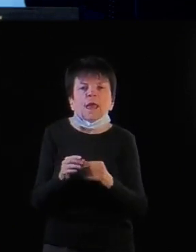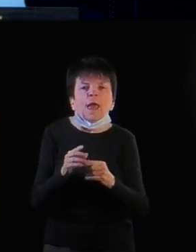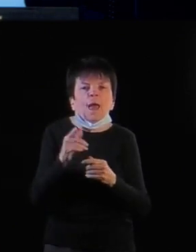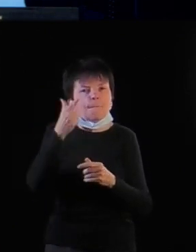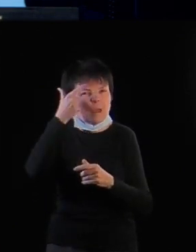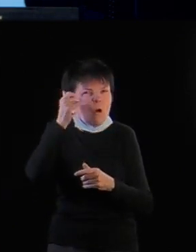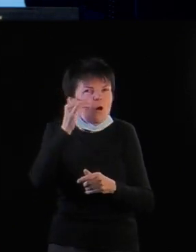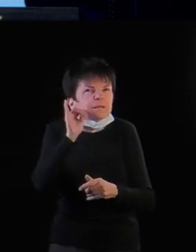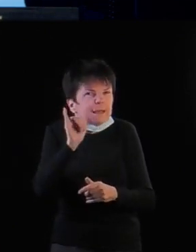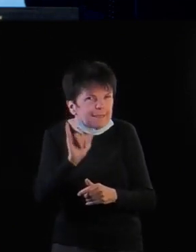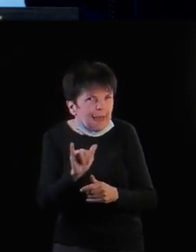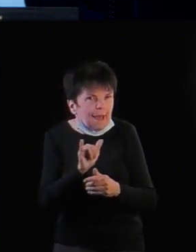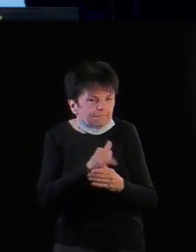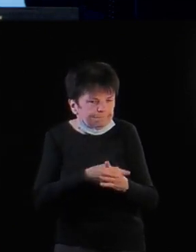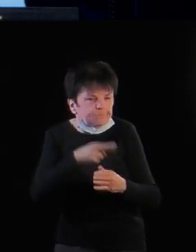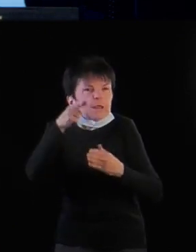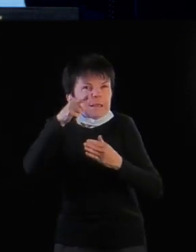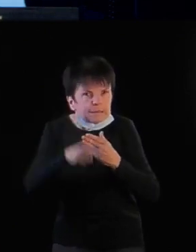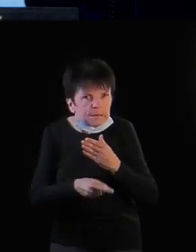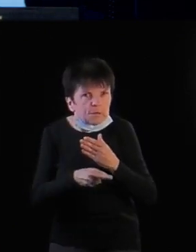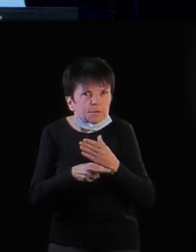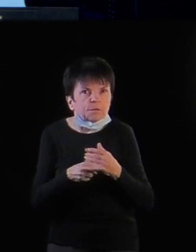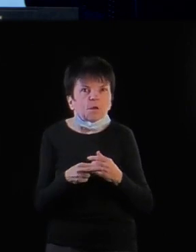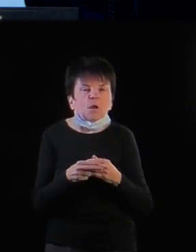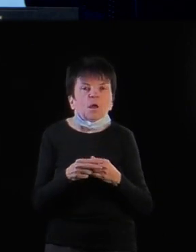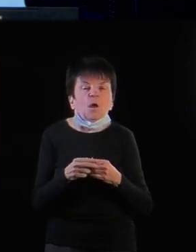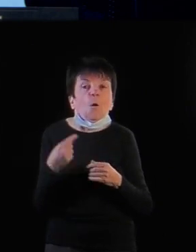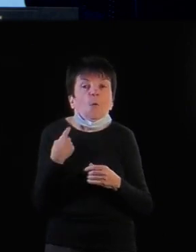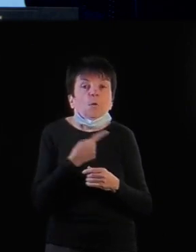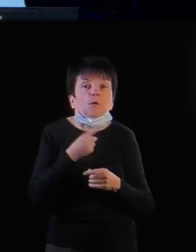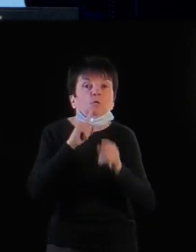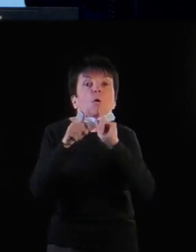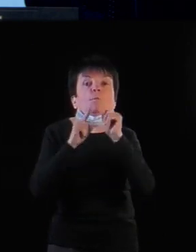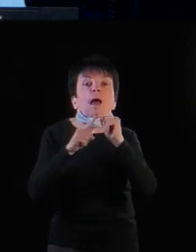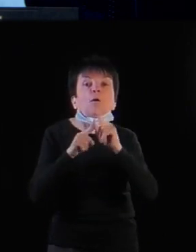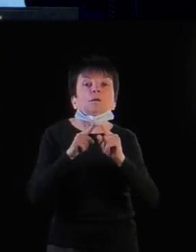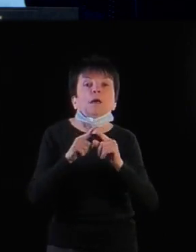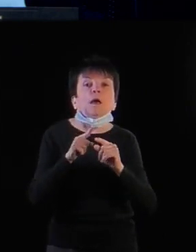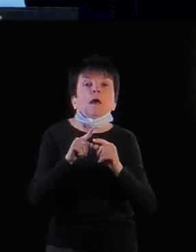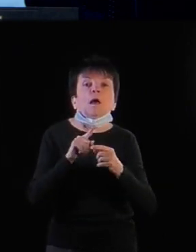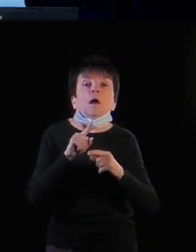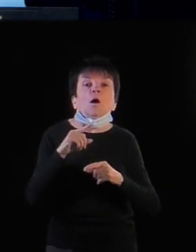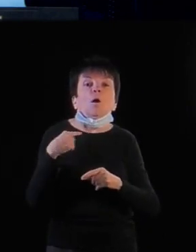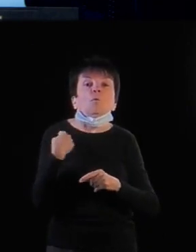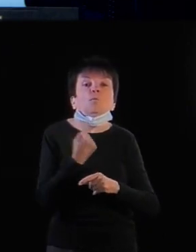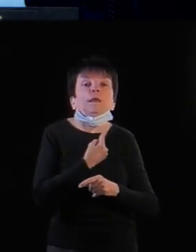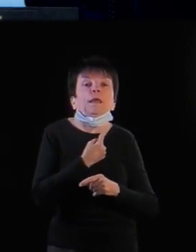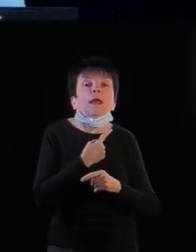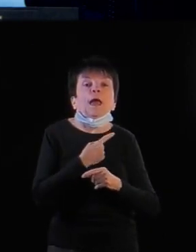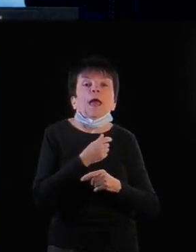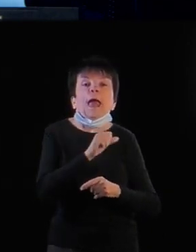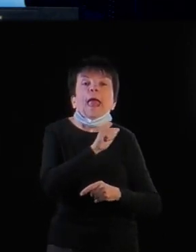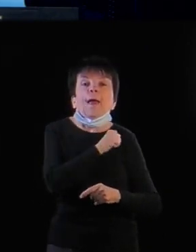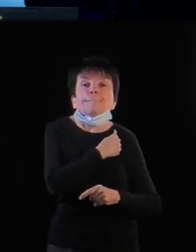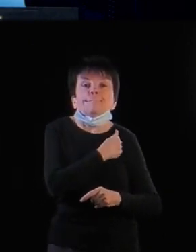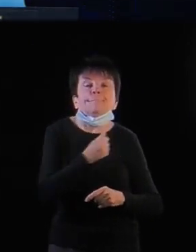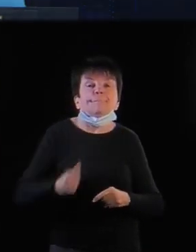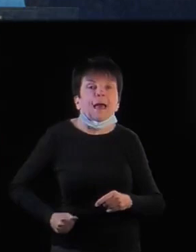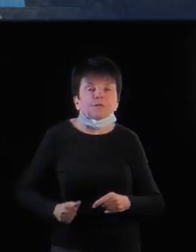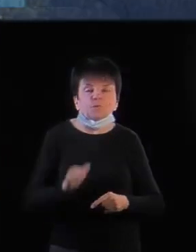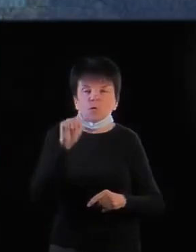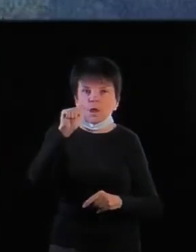two things, now we need to talk about being an ambassador of his. And in 2